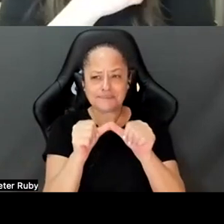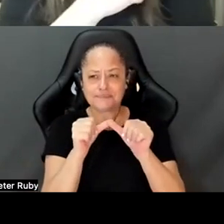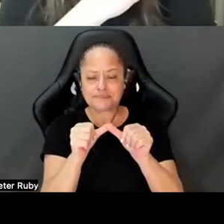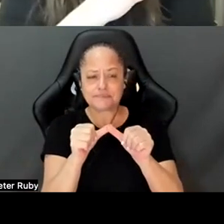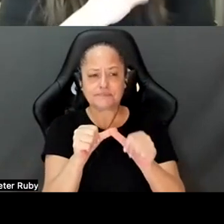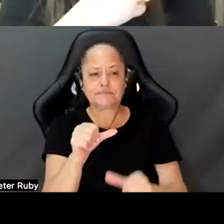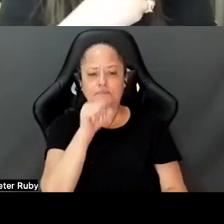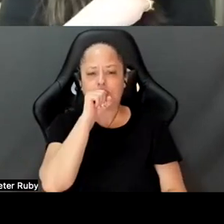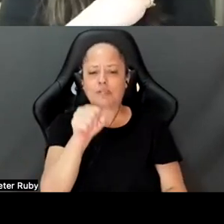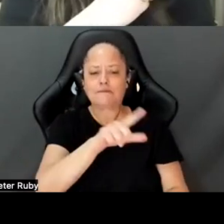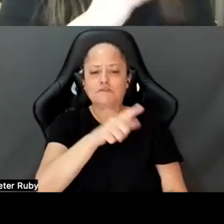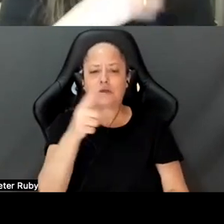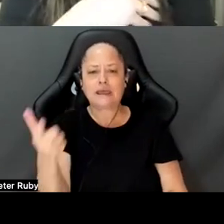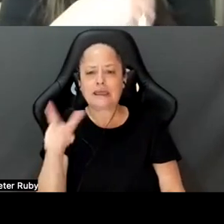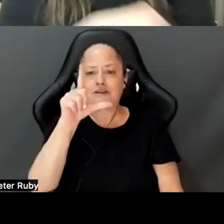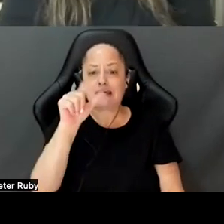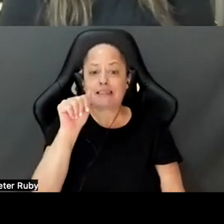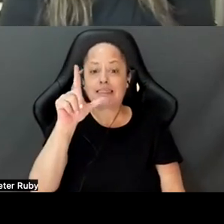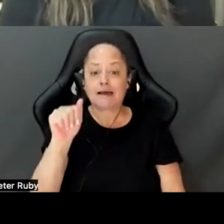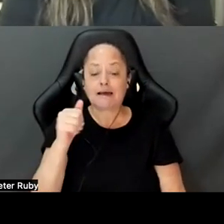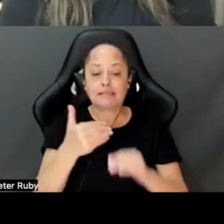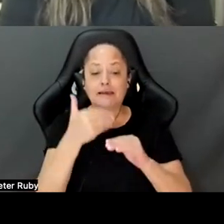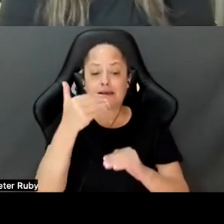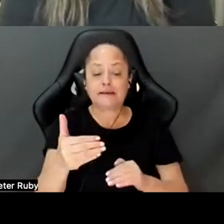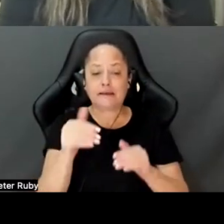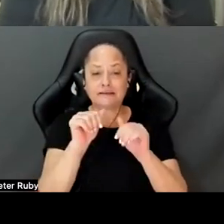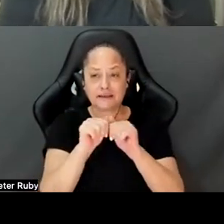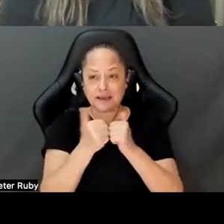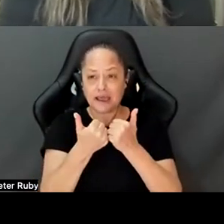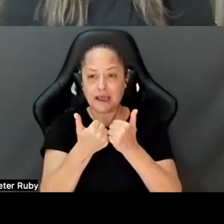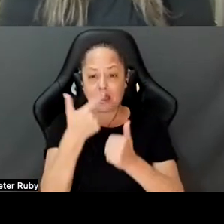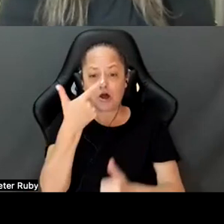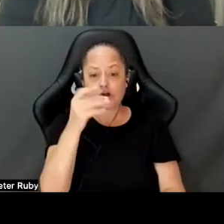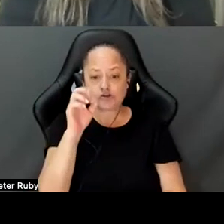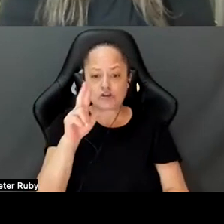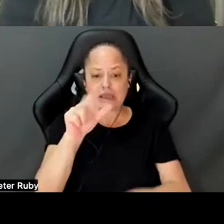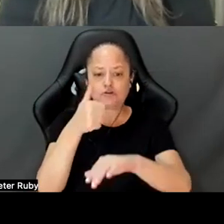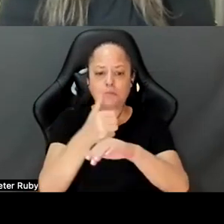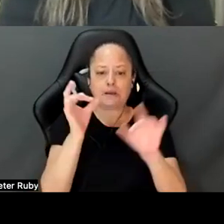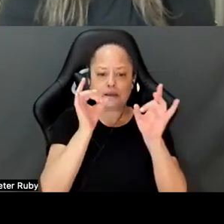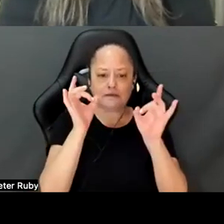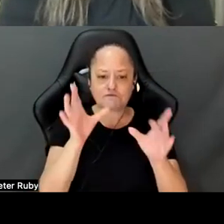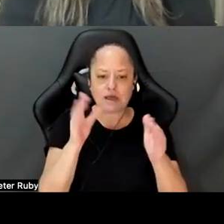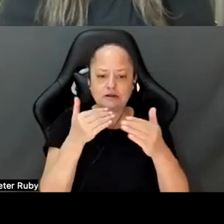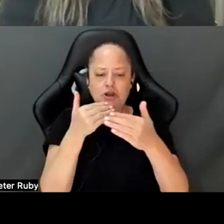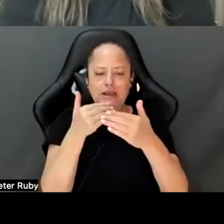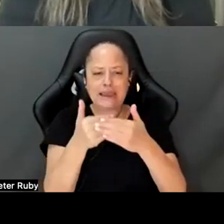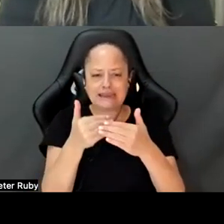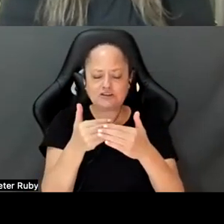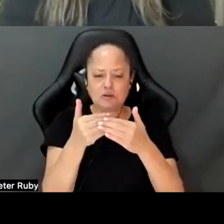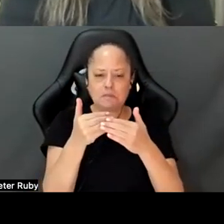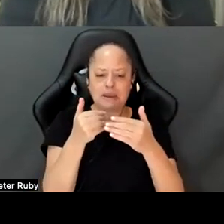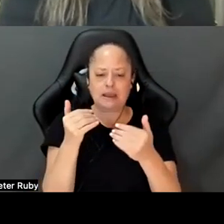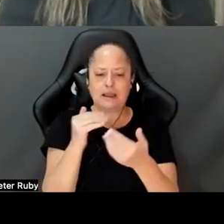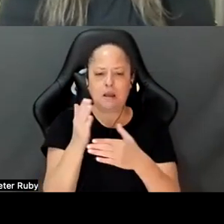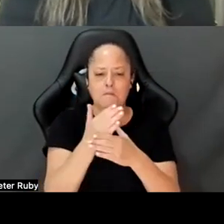would love to hand this over to Lala next, of how did gender-based violence and intimate partner violence show itself in